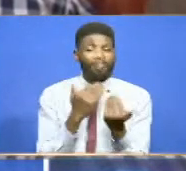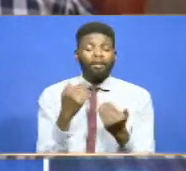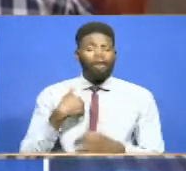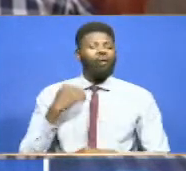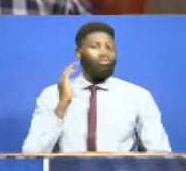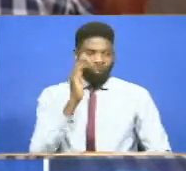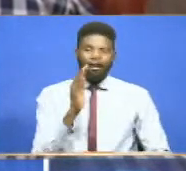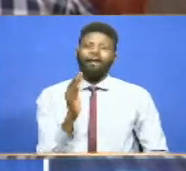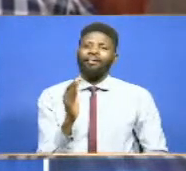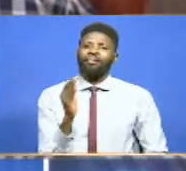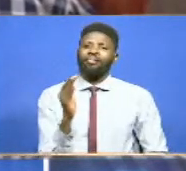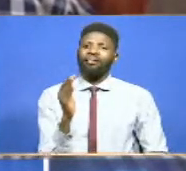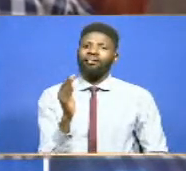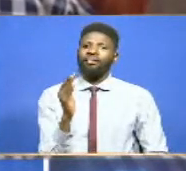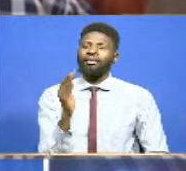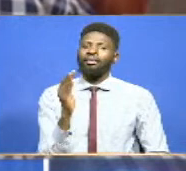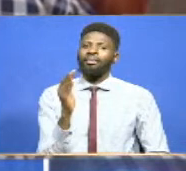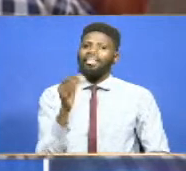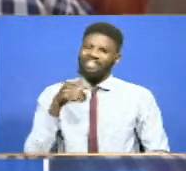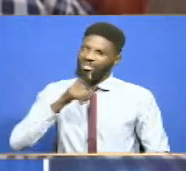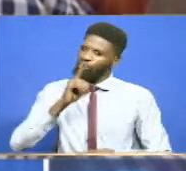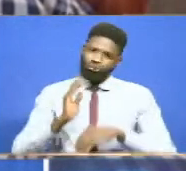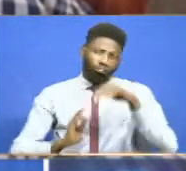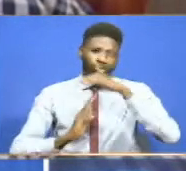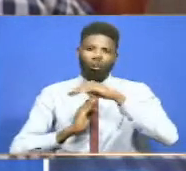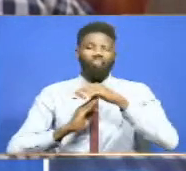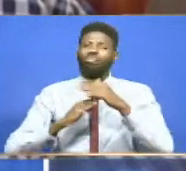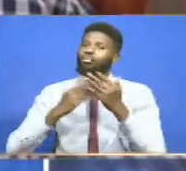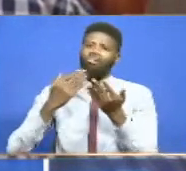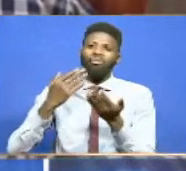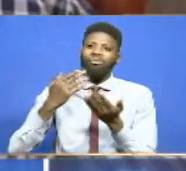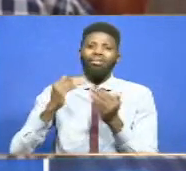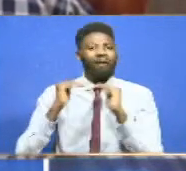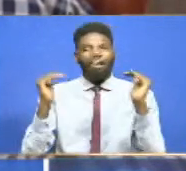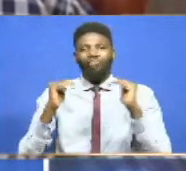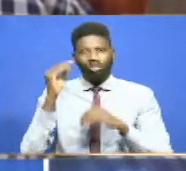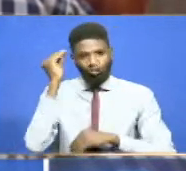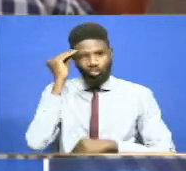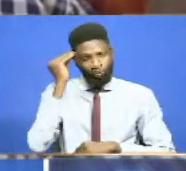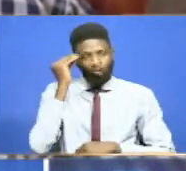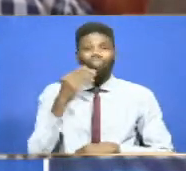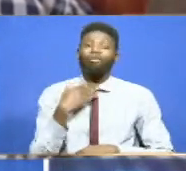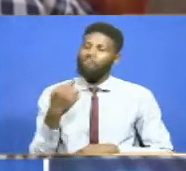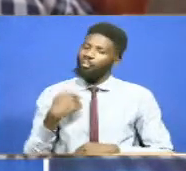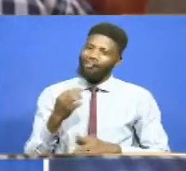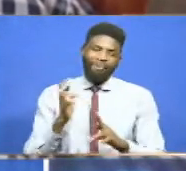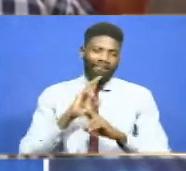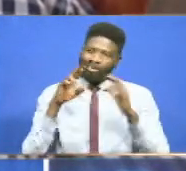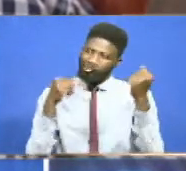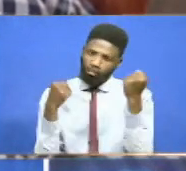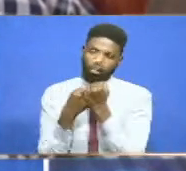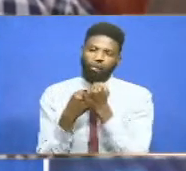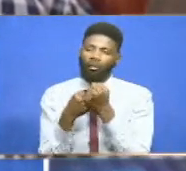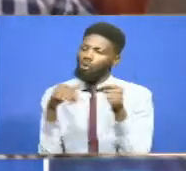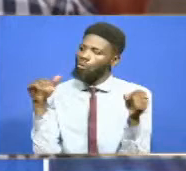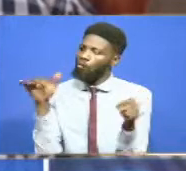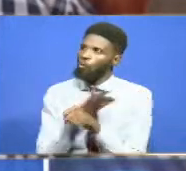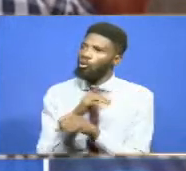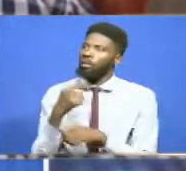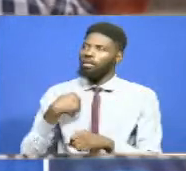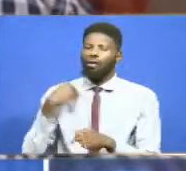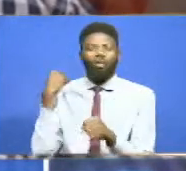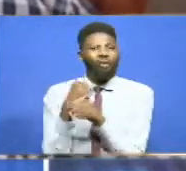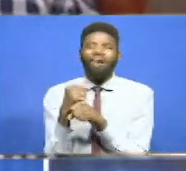to highest level of education she wants. I'm there for her to support her fully, and I'll do